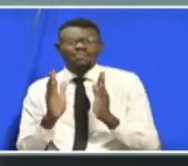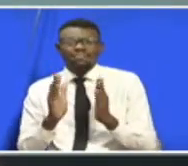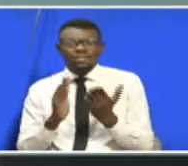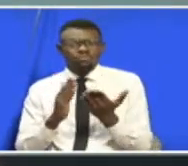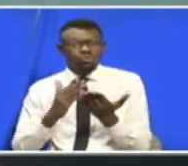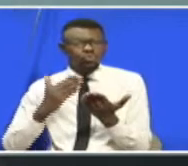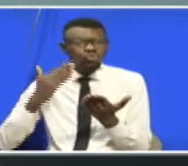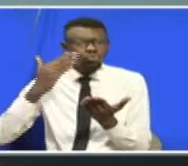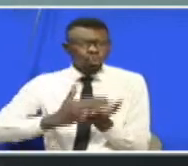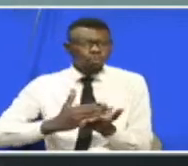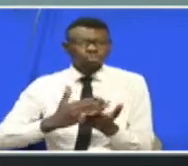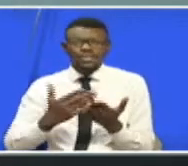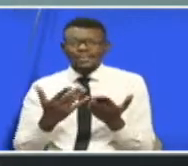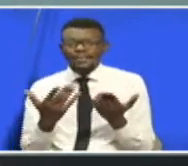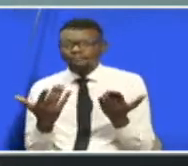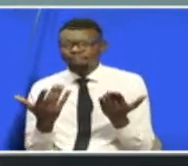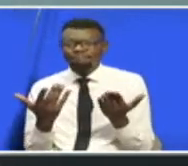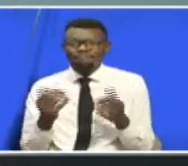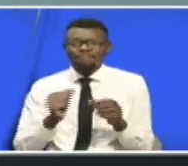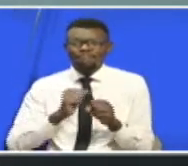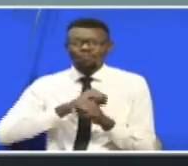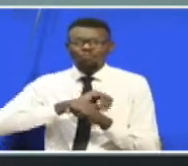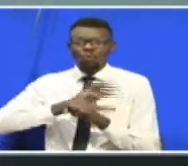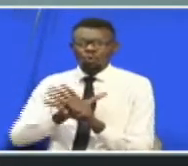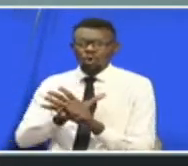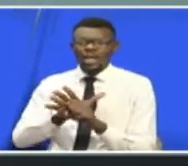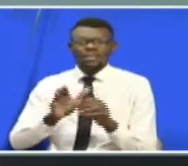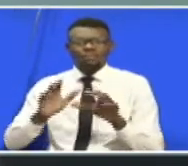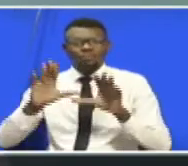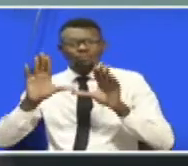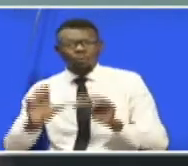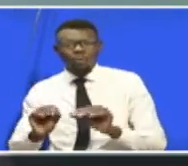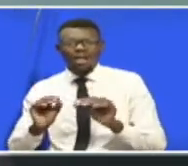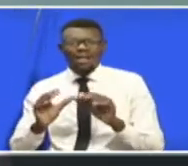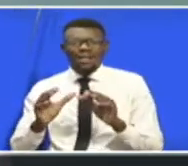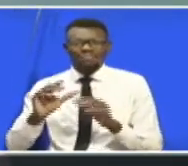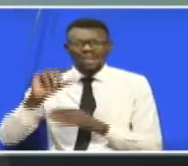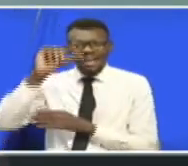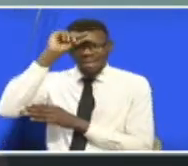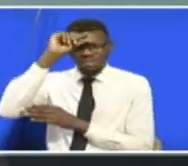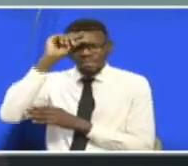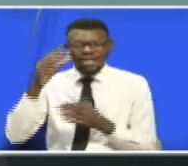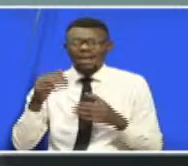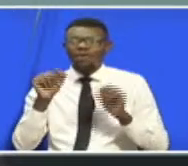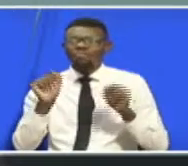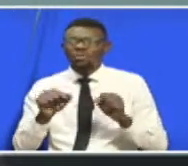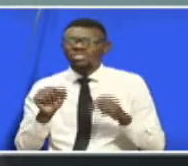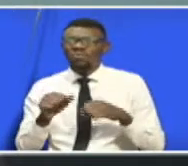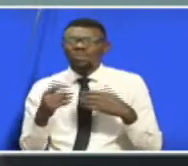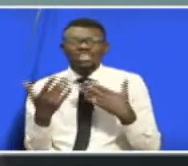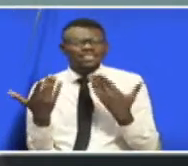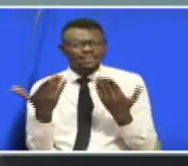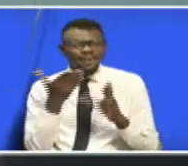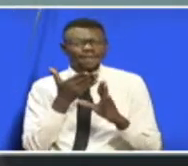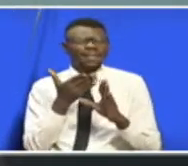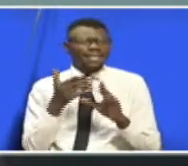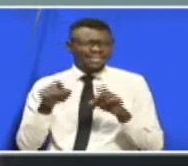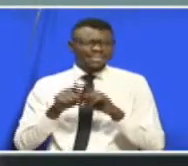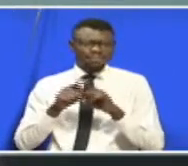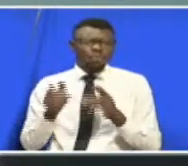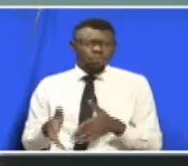the trajectory? We can stop the government from imposing the previous,